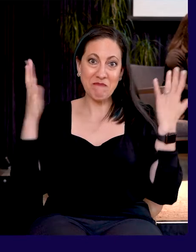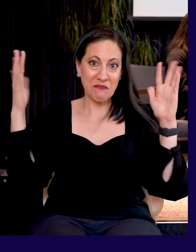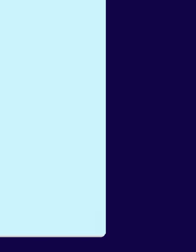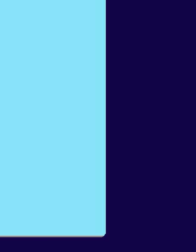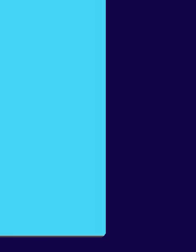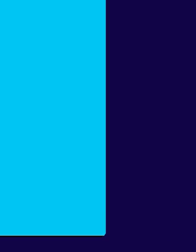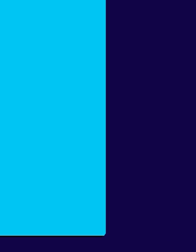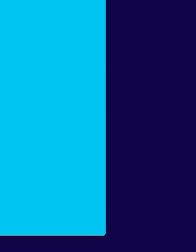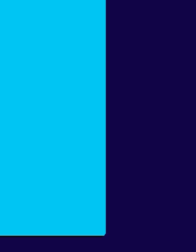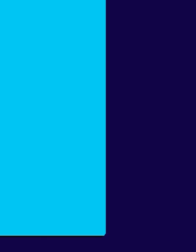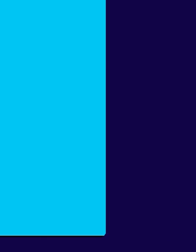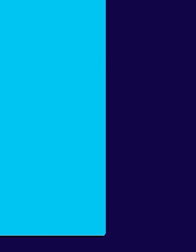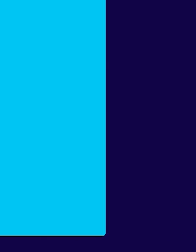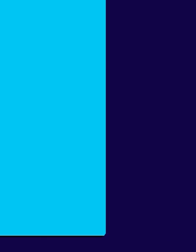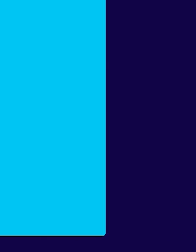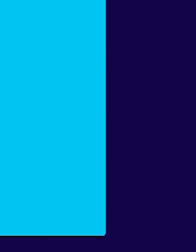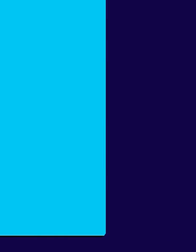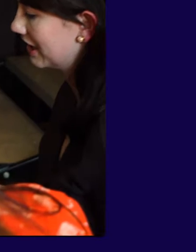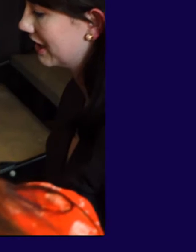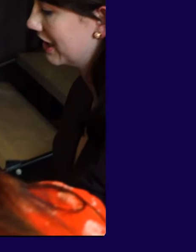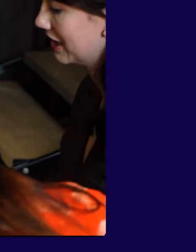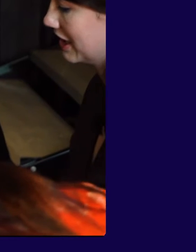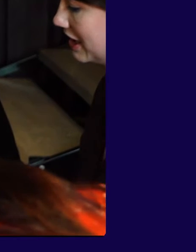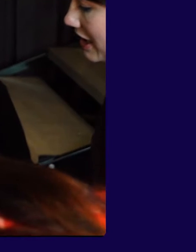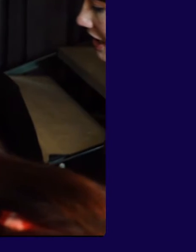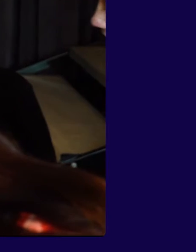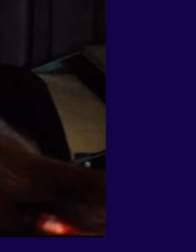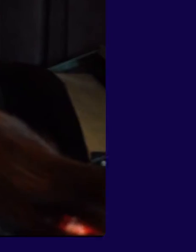you. Thank you.